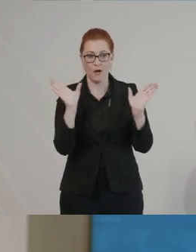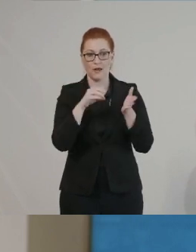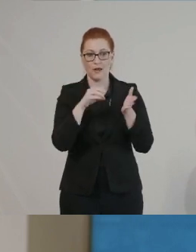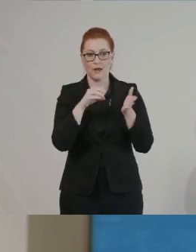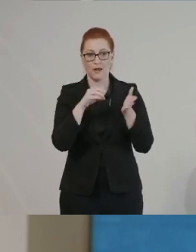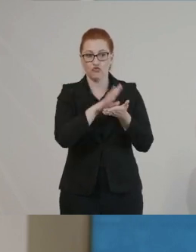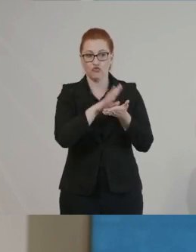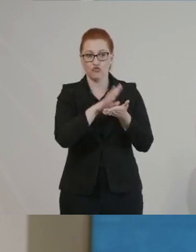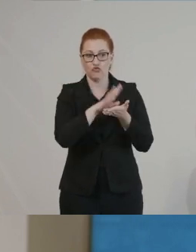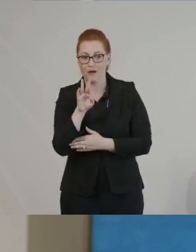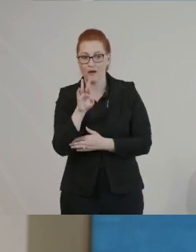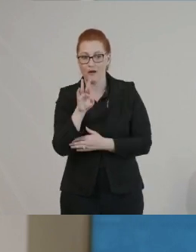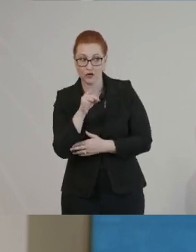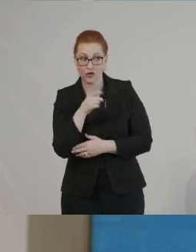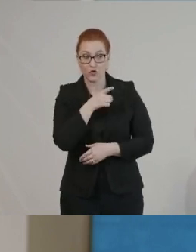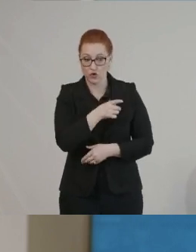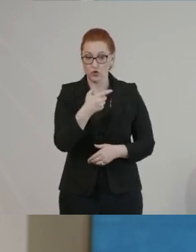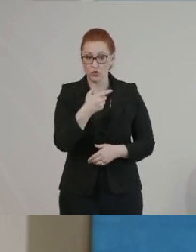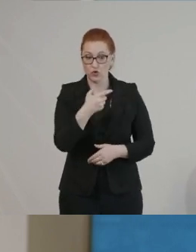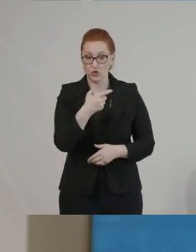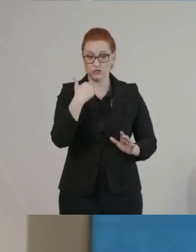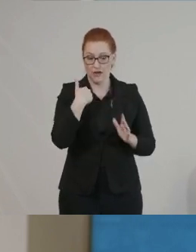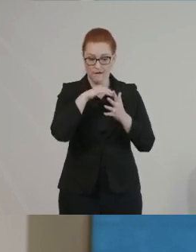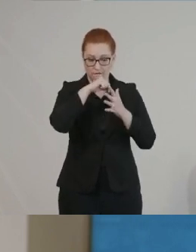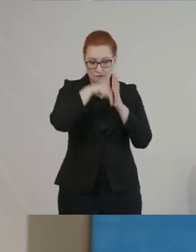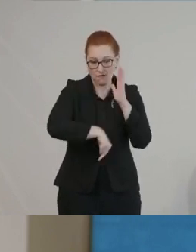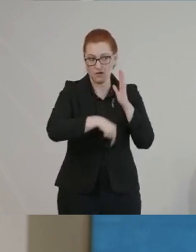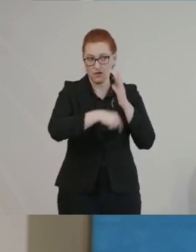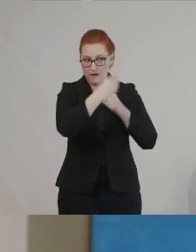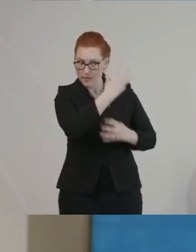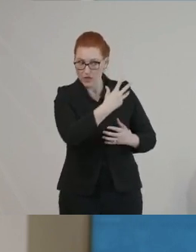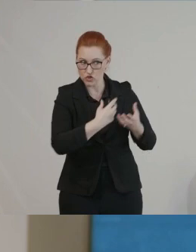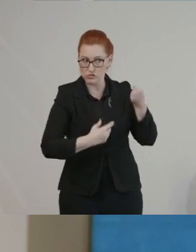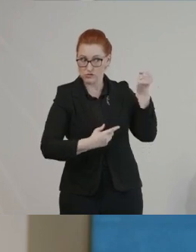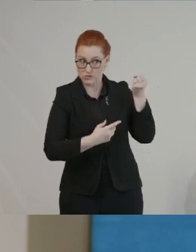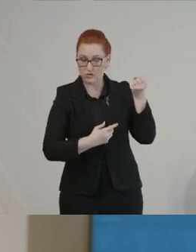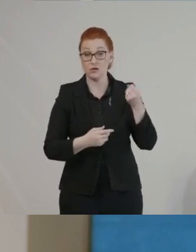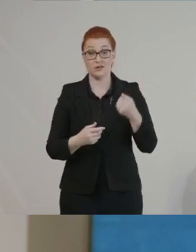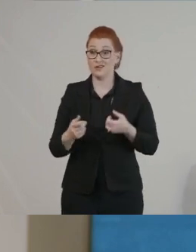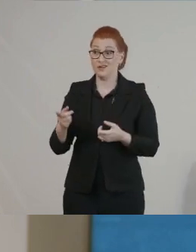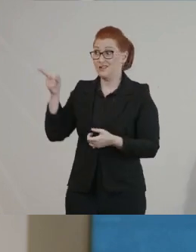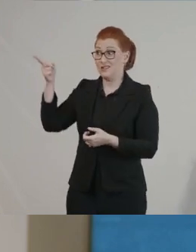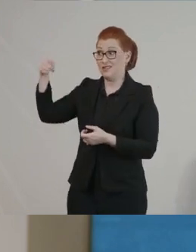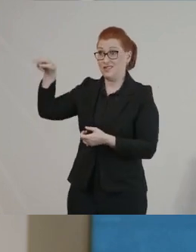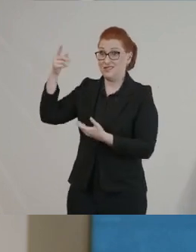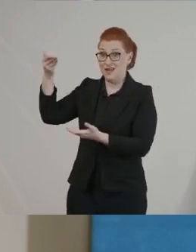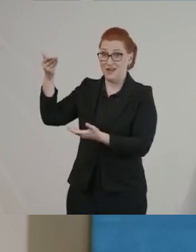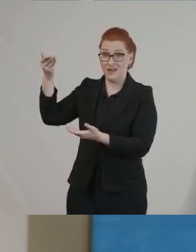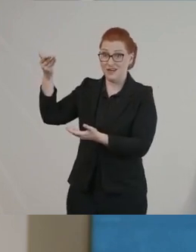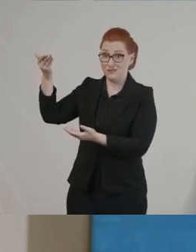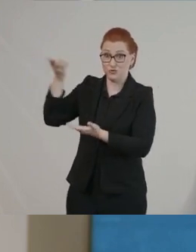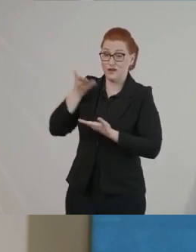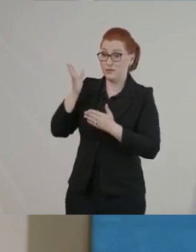that you've received from them online? I've got the presentation that I've seen. I don't know what else we've received.